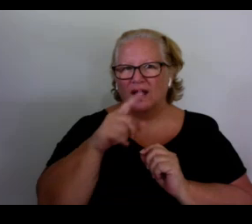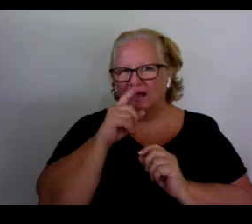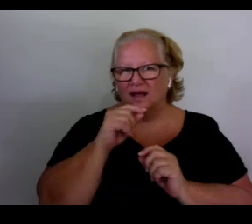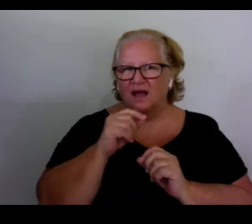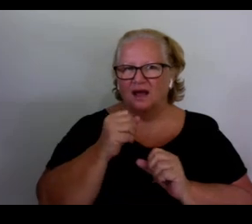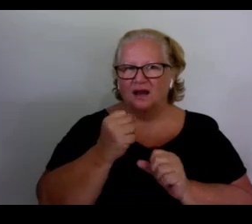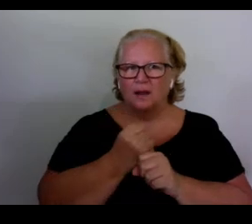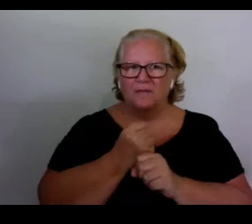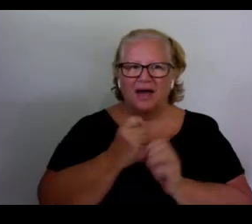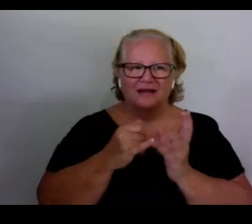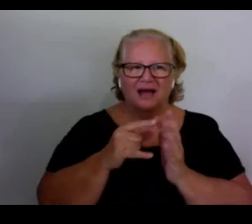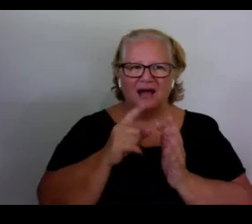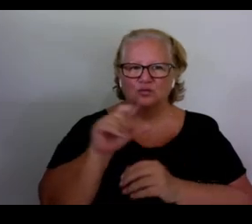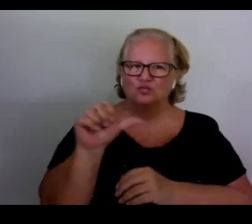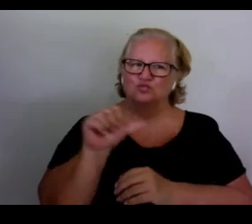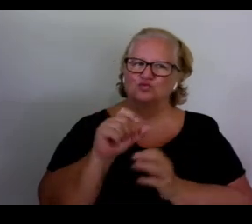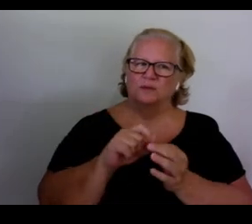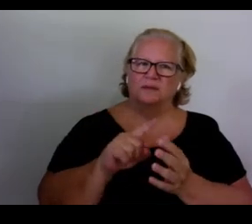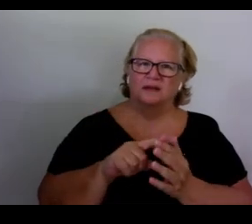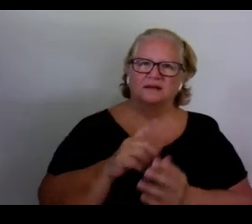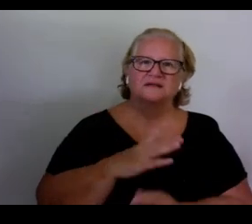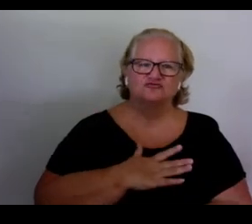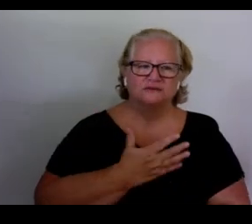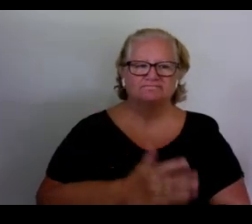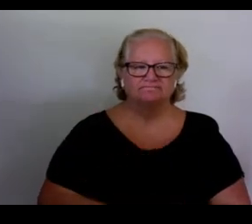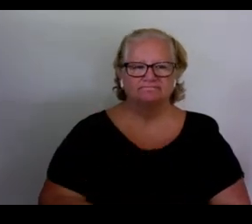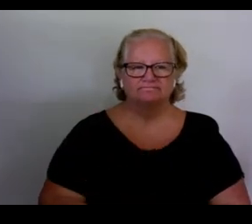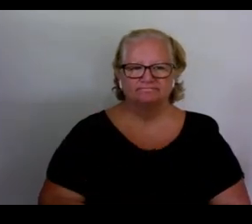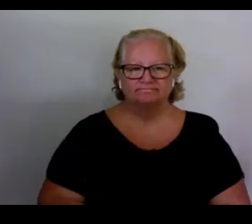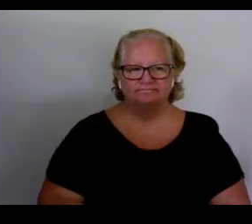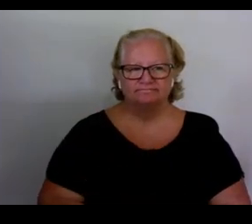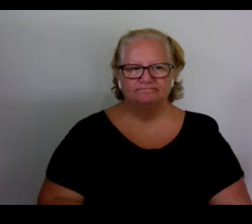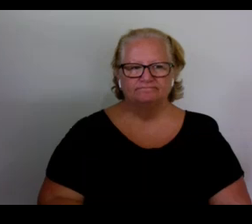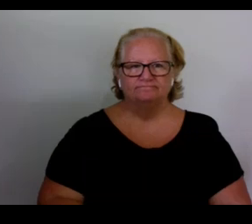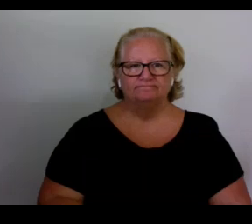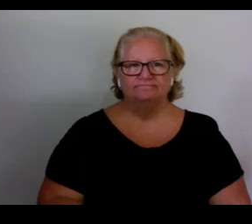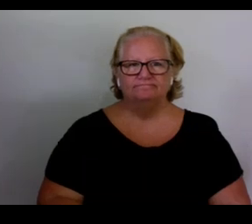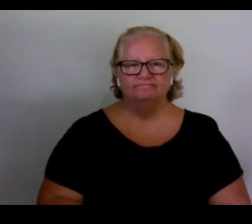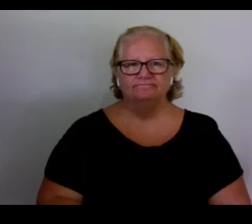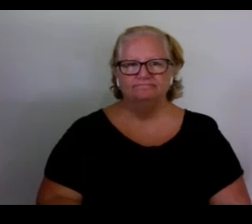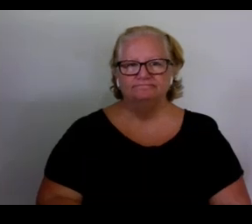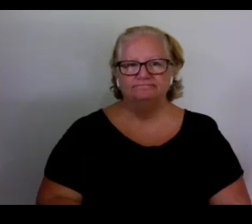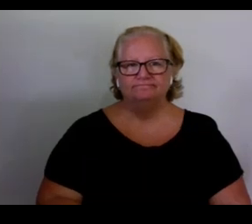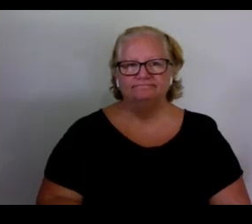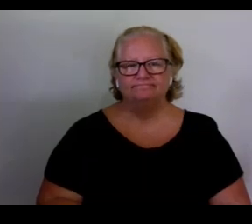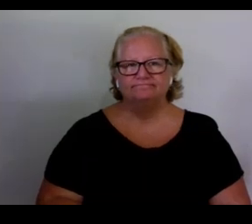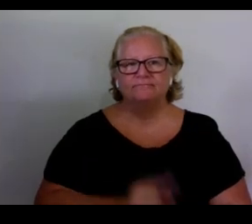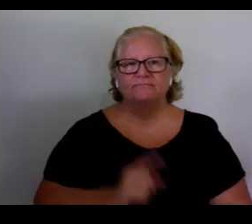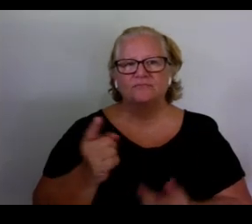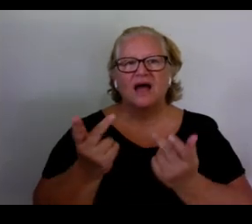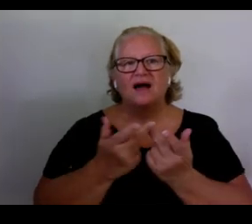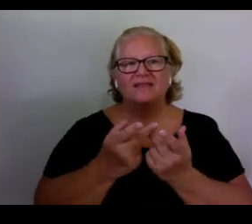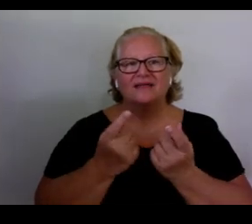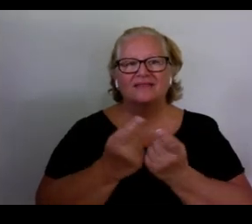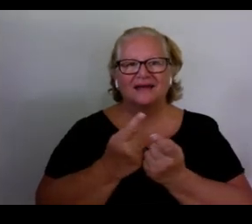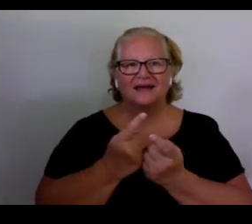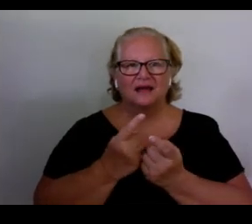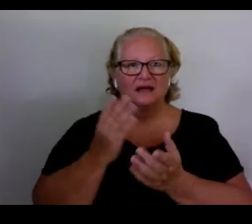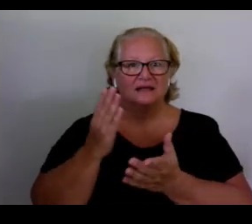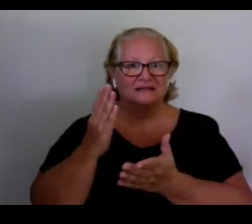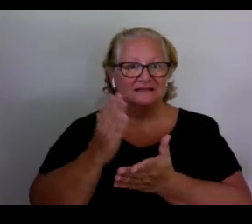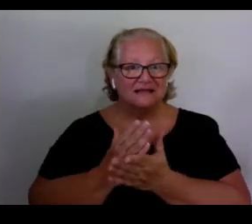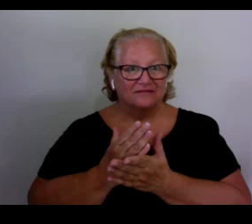be. Okay, that's very interesting. Now, before we leave this first case study, the other thing I want to talk about that's been definitely on the